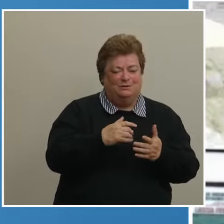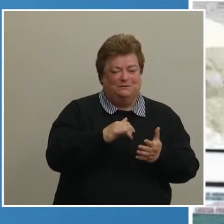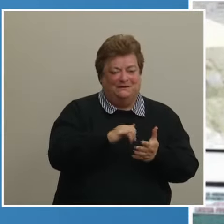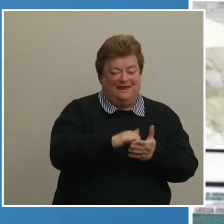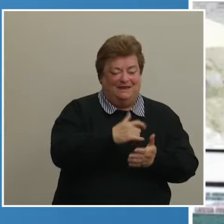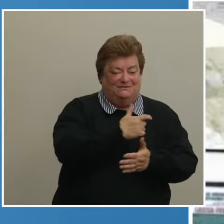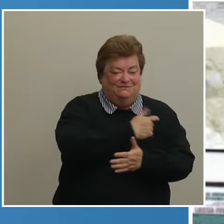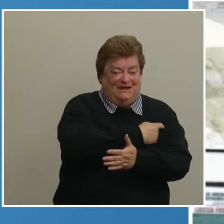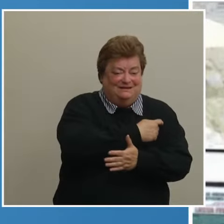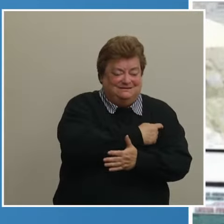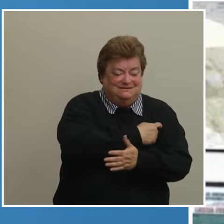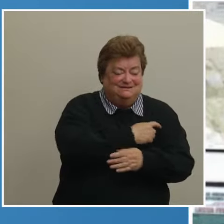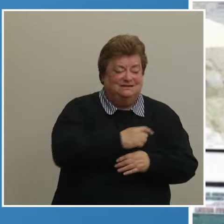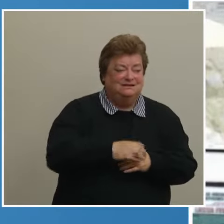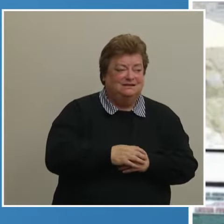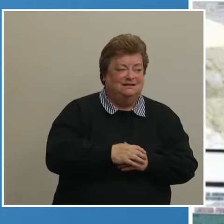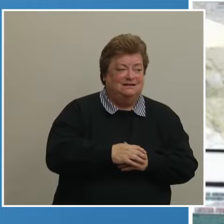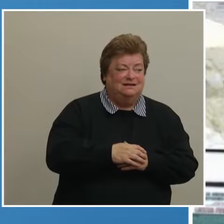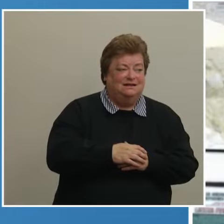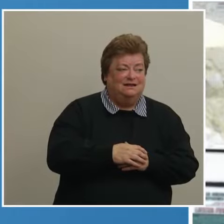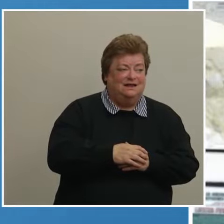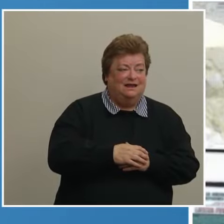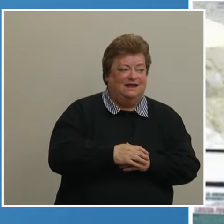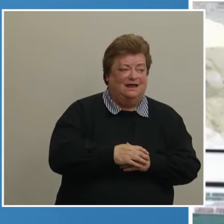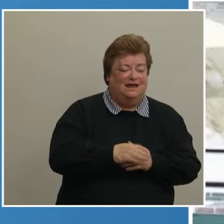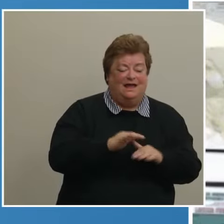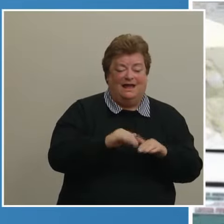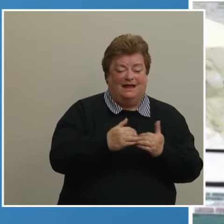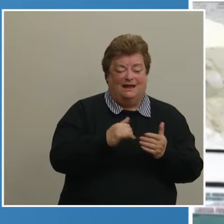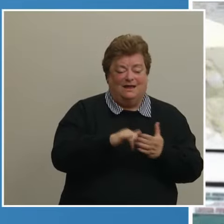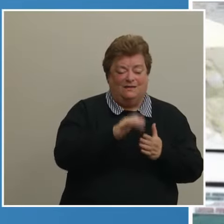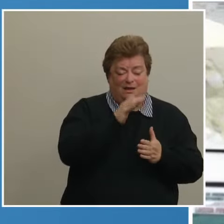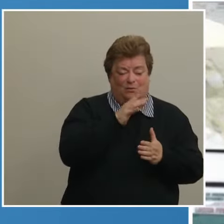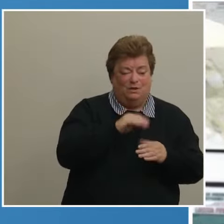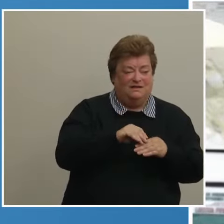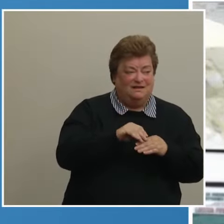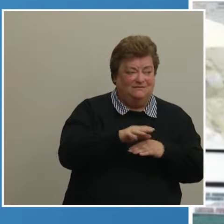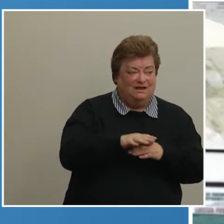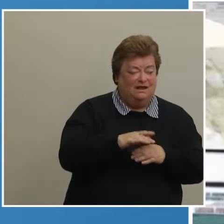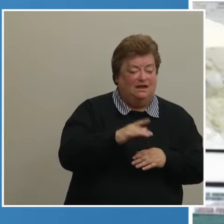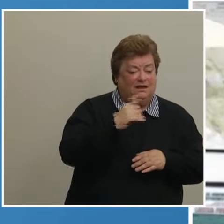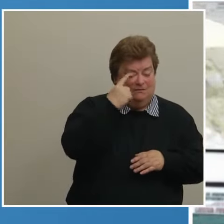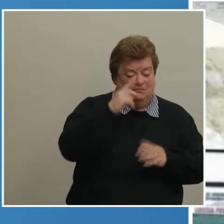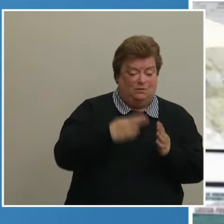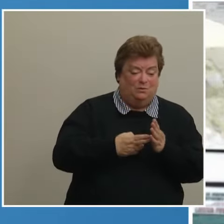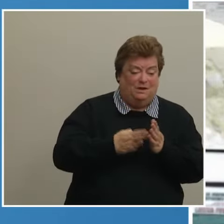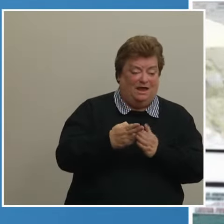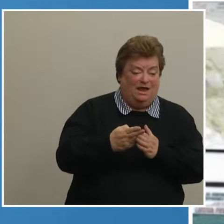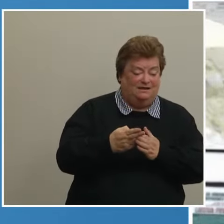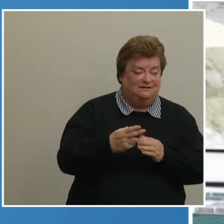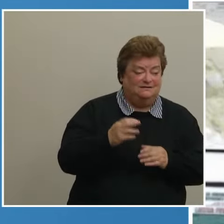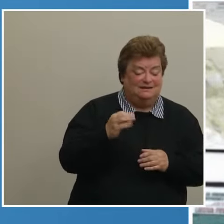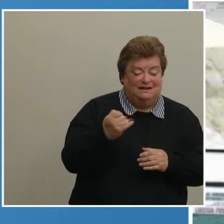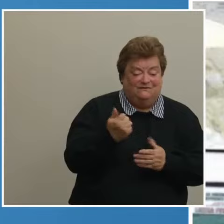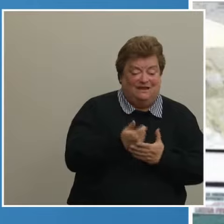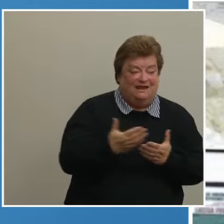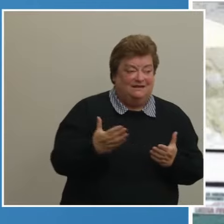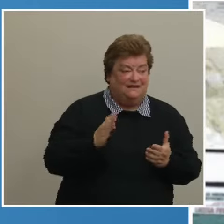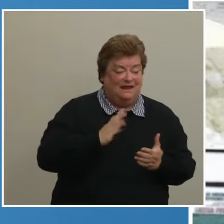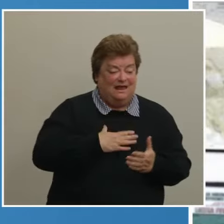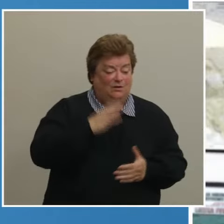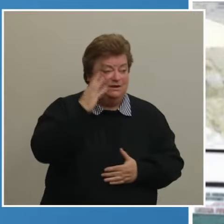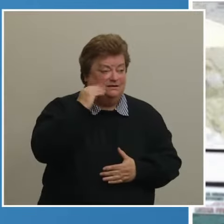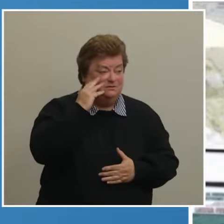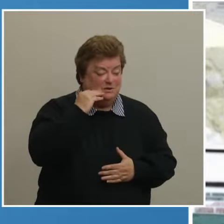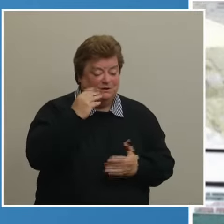hesitancy and how this event may affect it. To me, to be honest, if anything, our experience